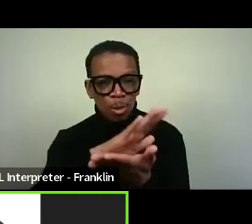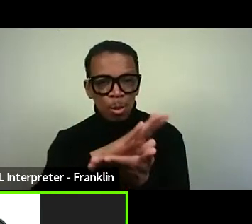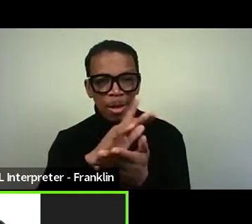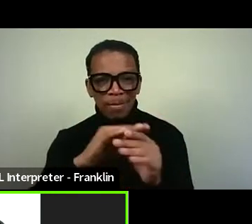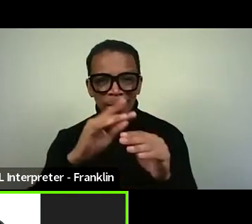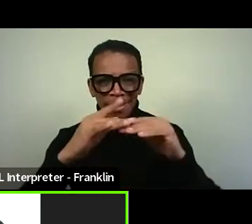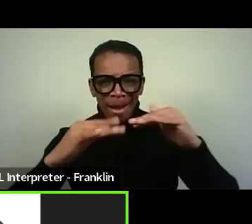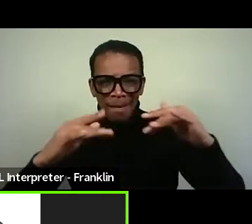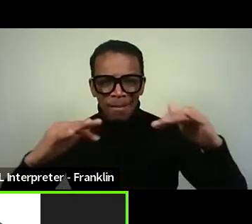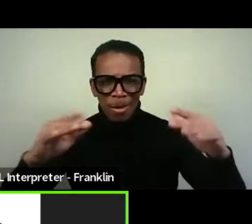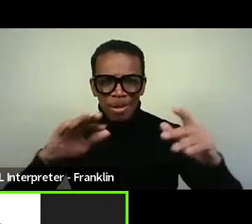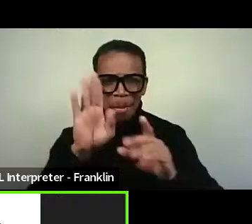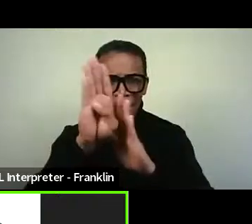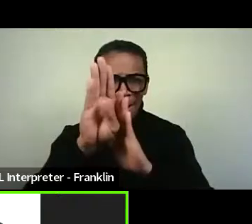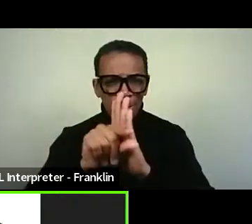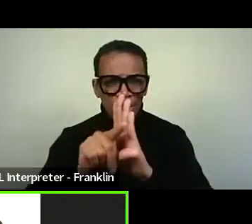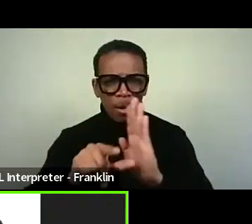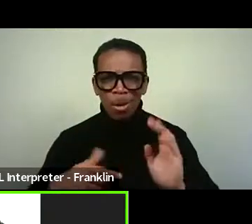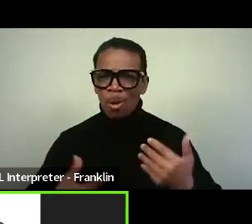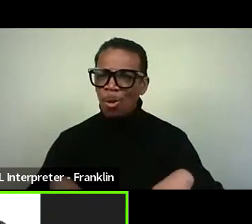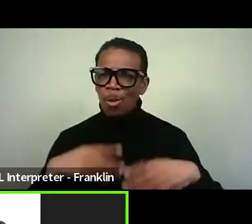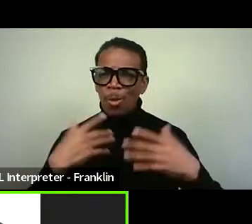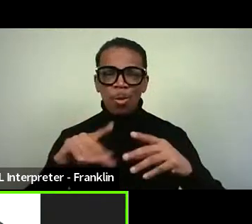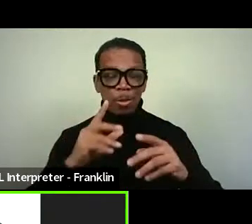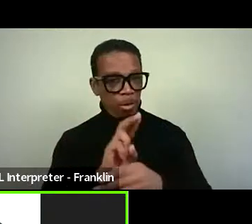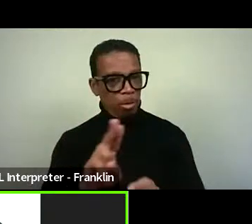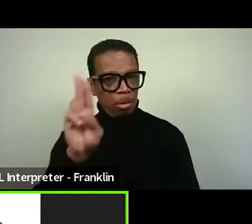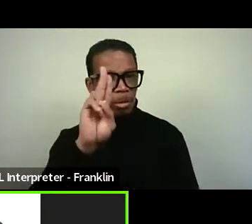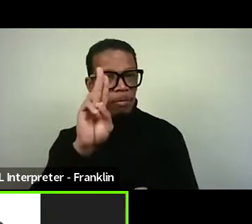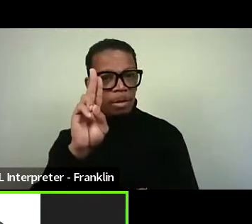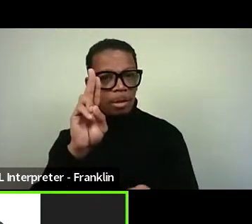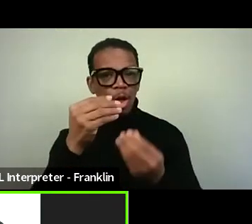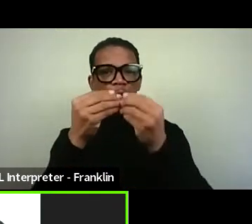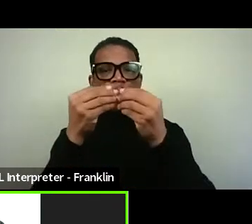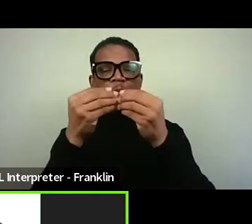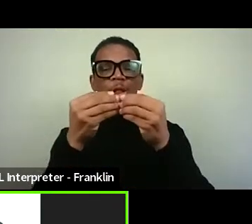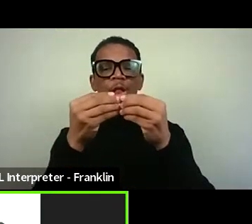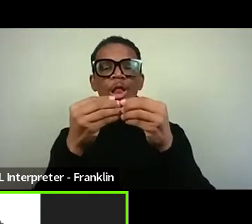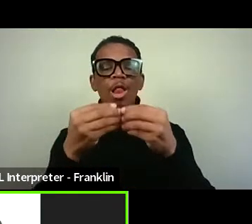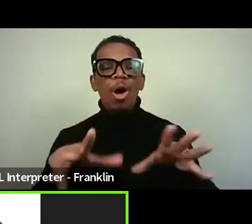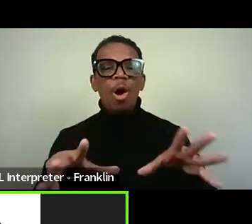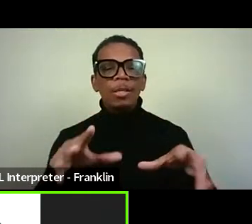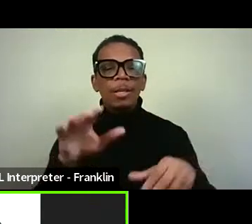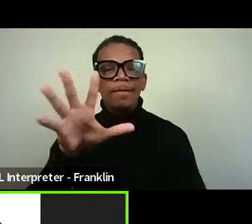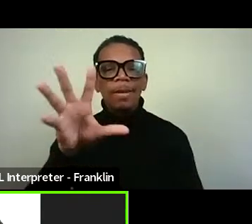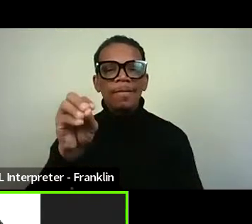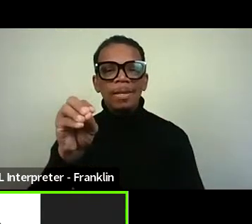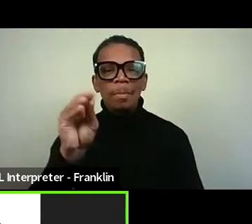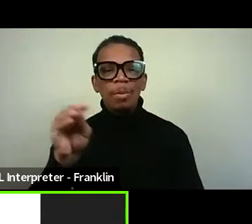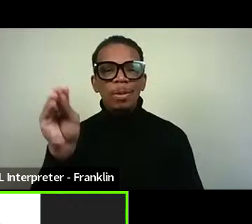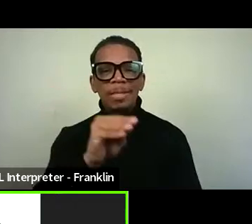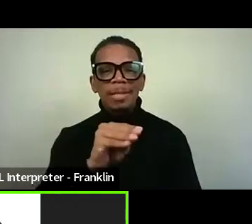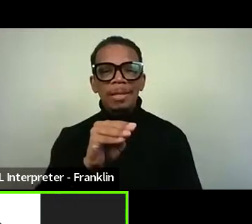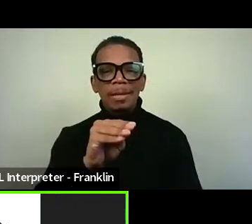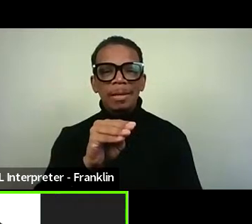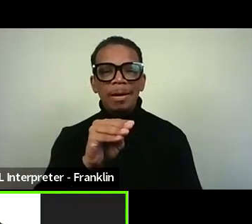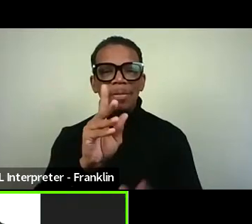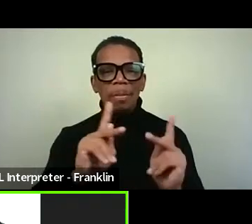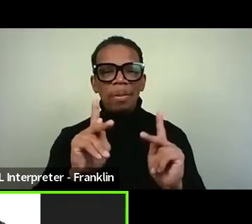diverse background, the university even lost 50% of their attendees within the first 3